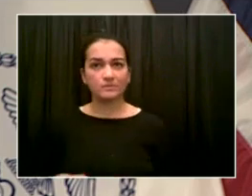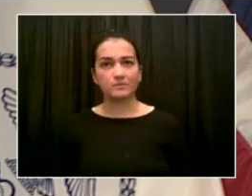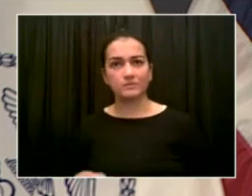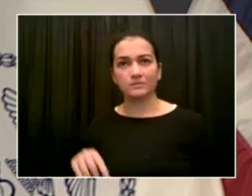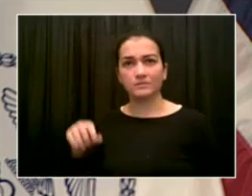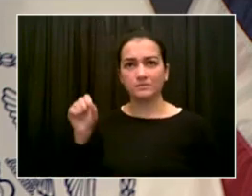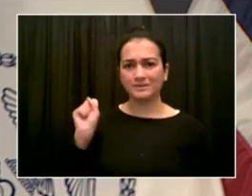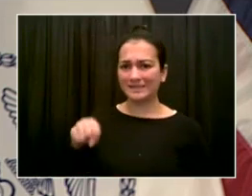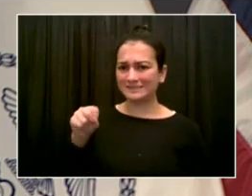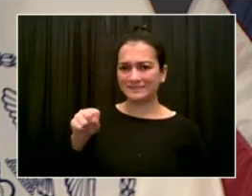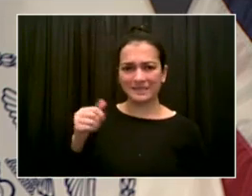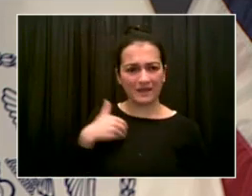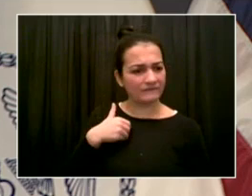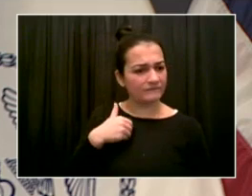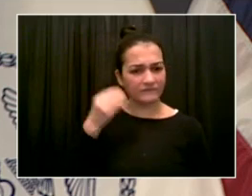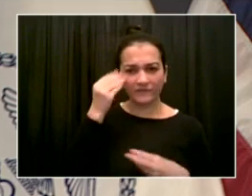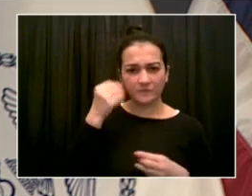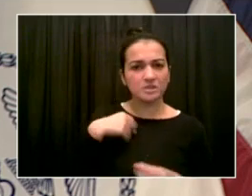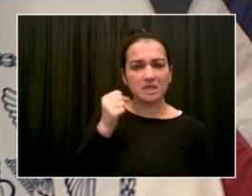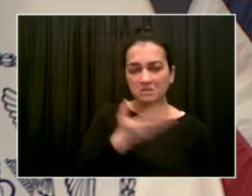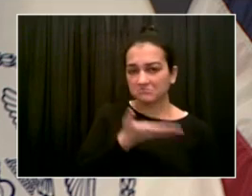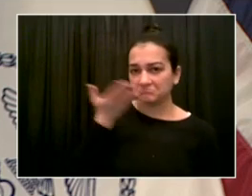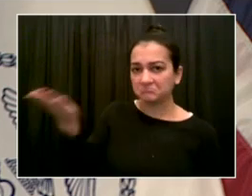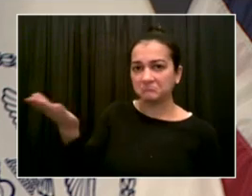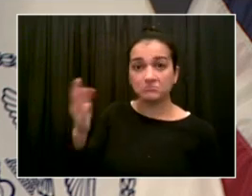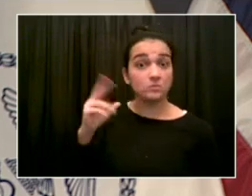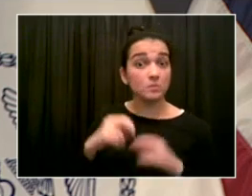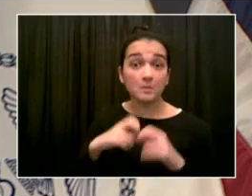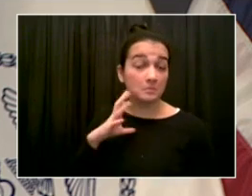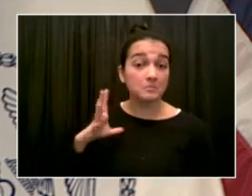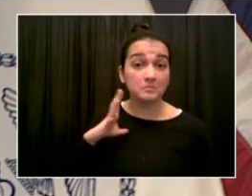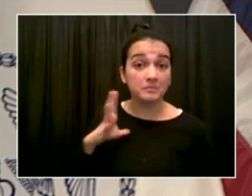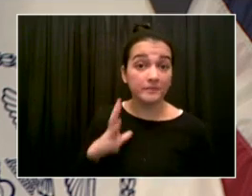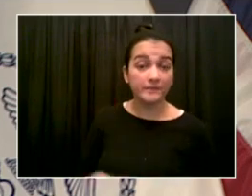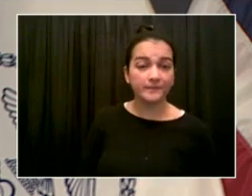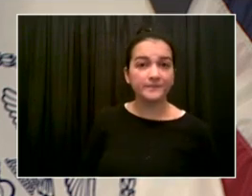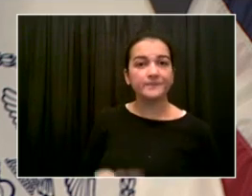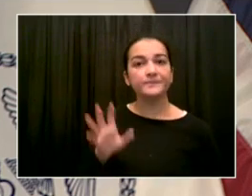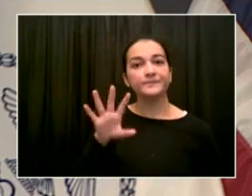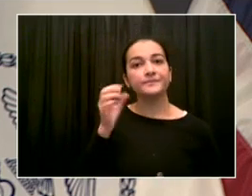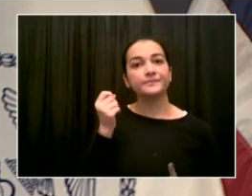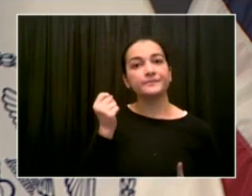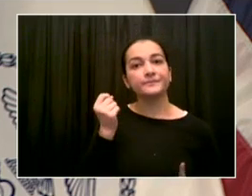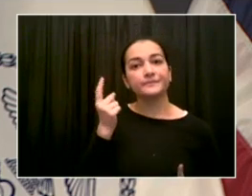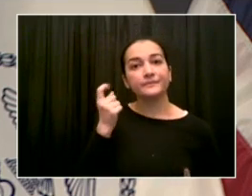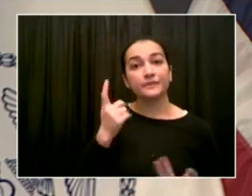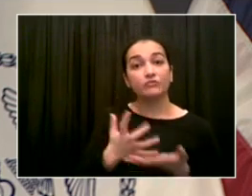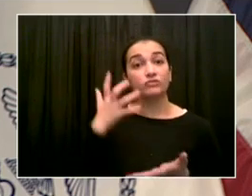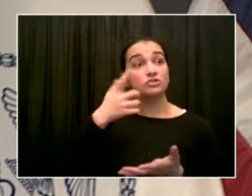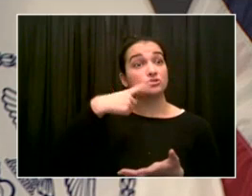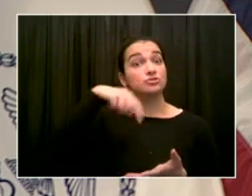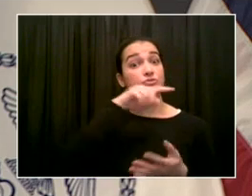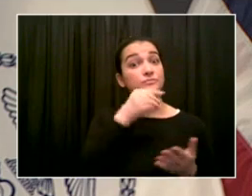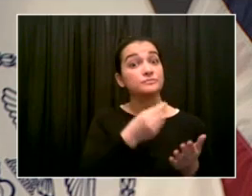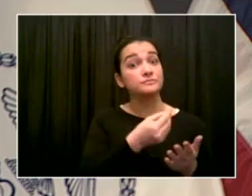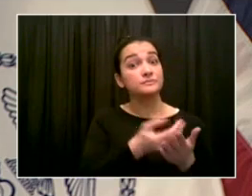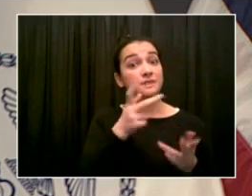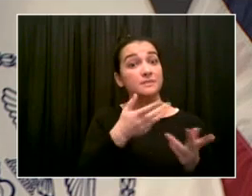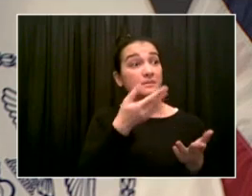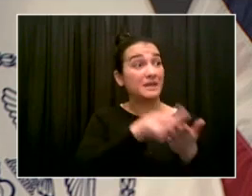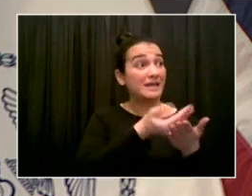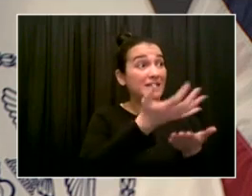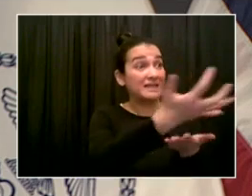sheer wealth transfer, wealth redistribution is powerful unto itself. It's now in the tens of